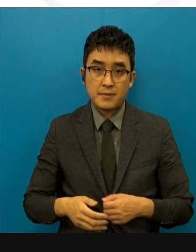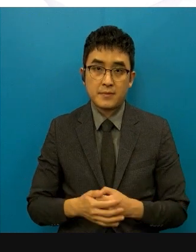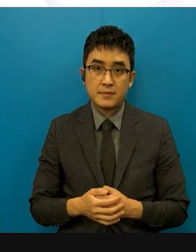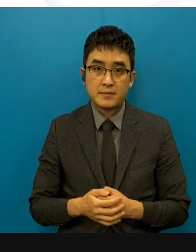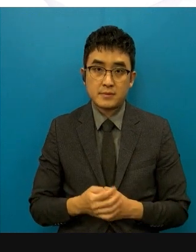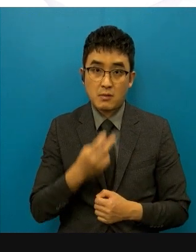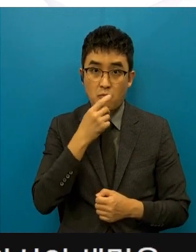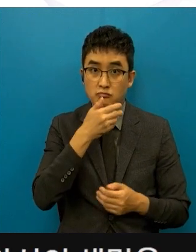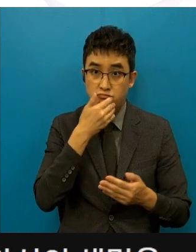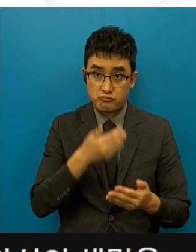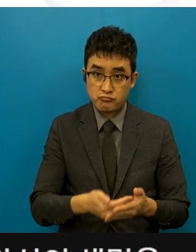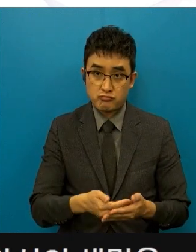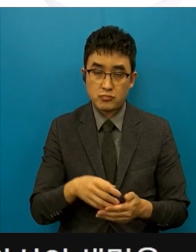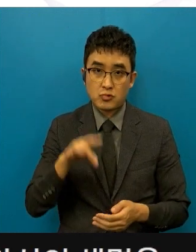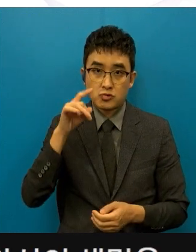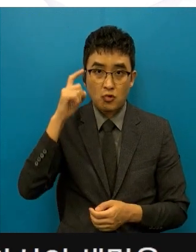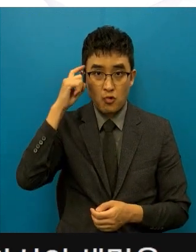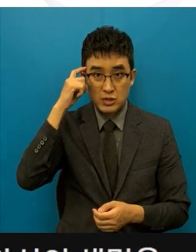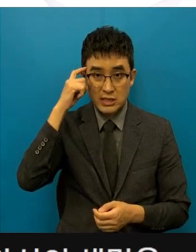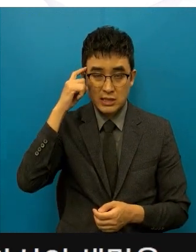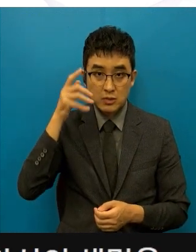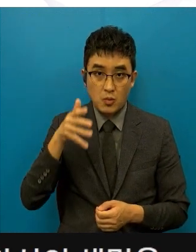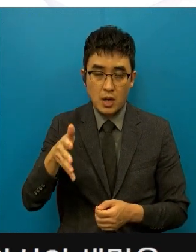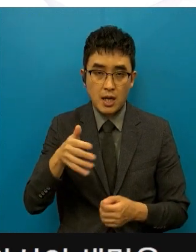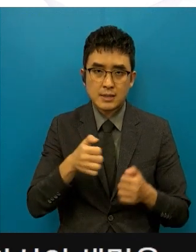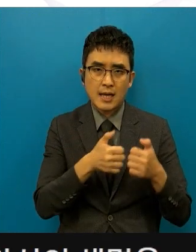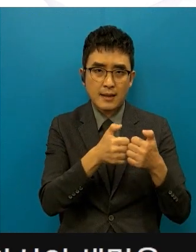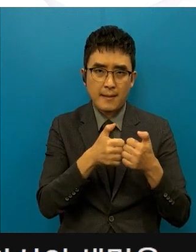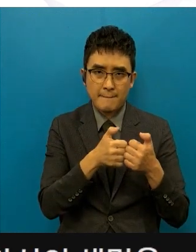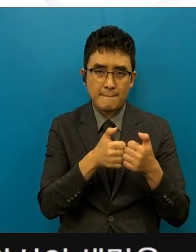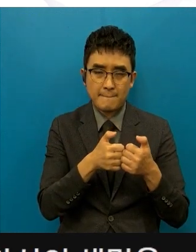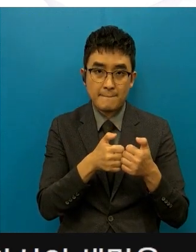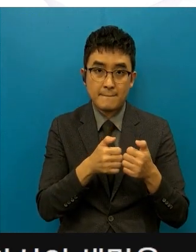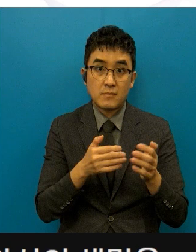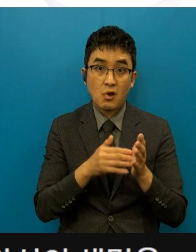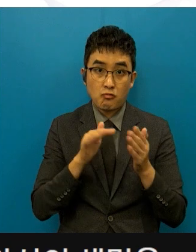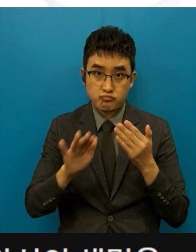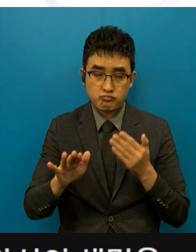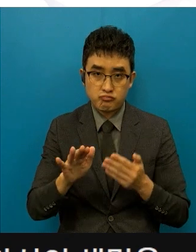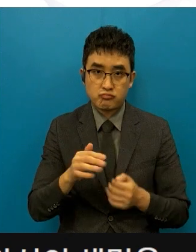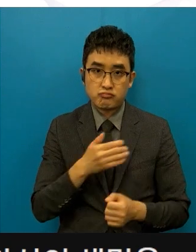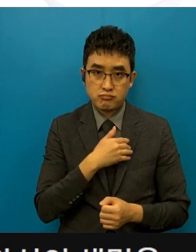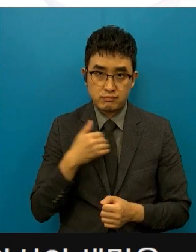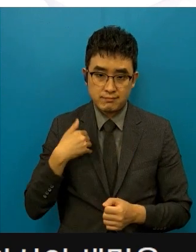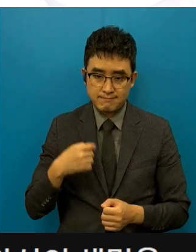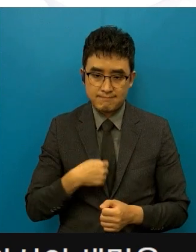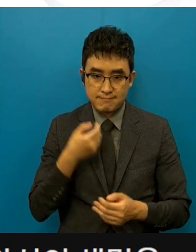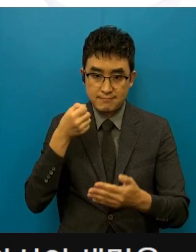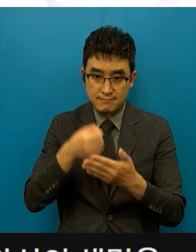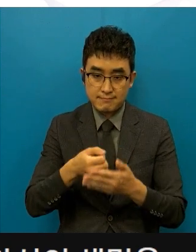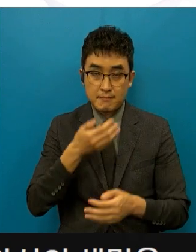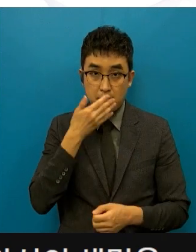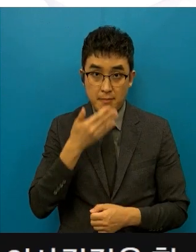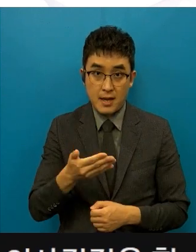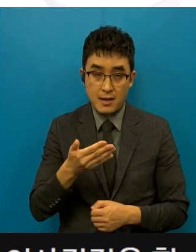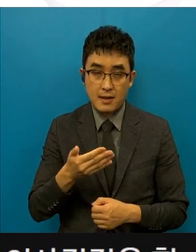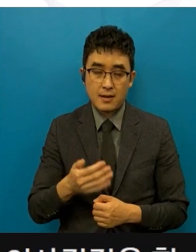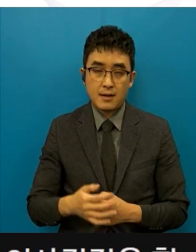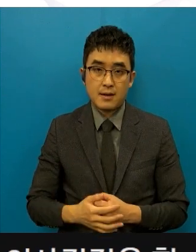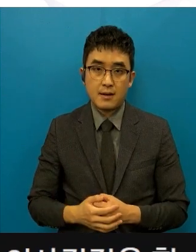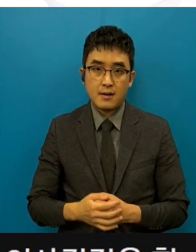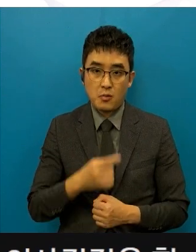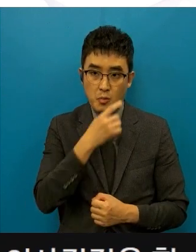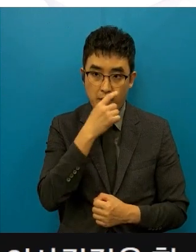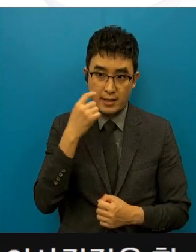This is highly important also. Even if the patient is not suffering from any psychiatric illness, I believe there should still